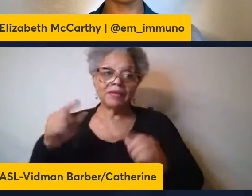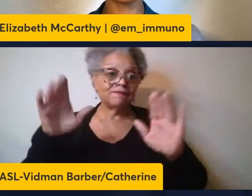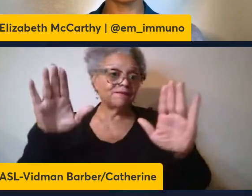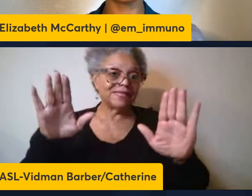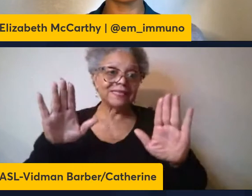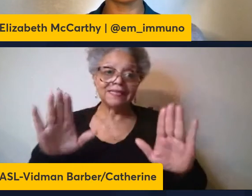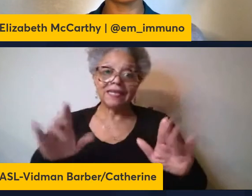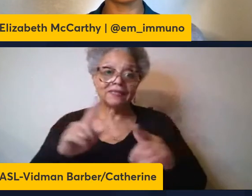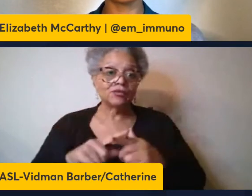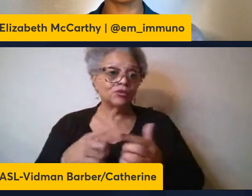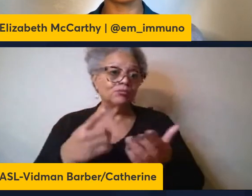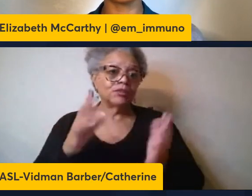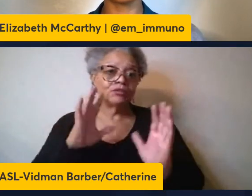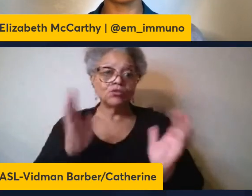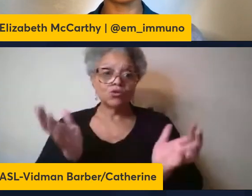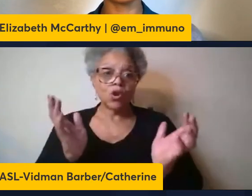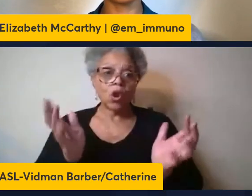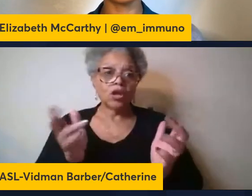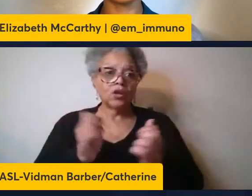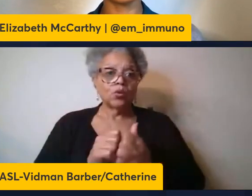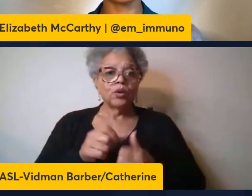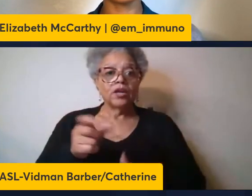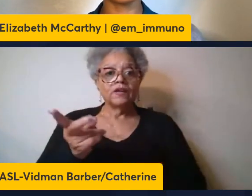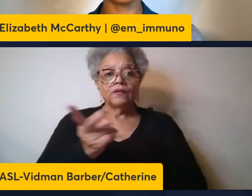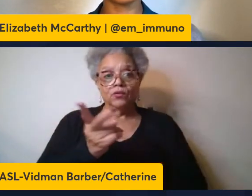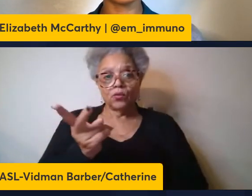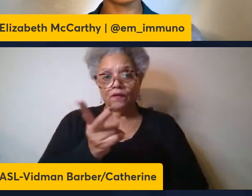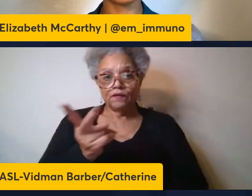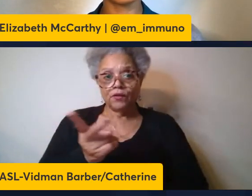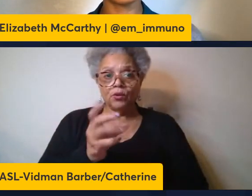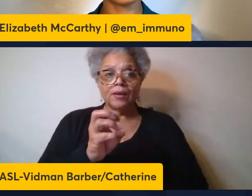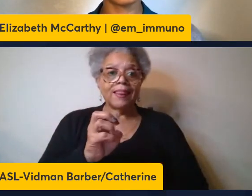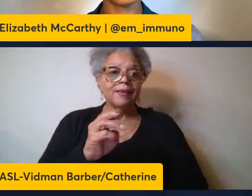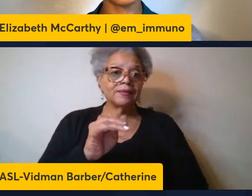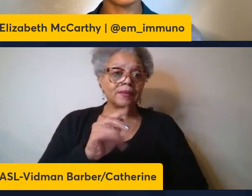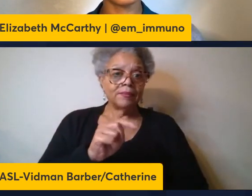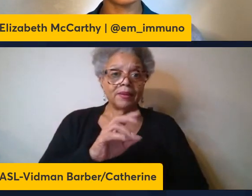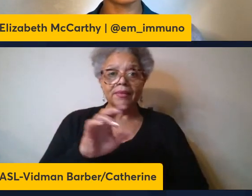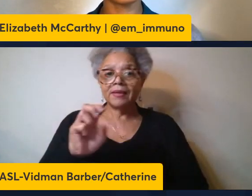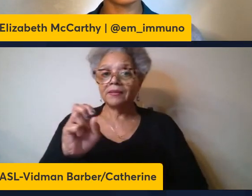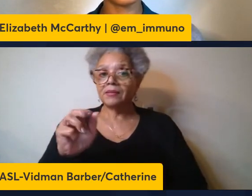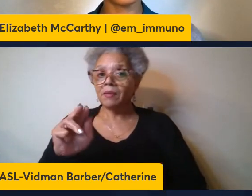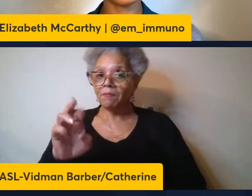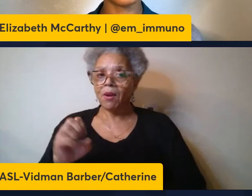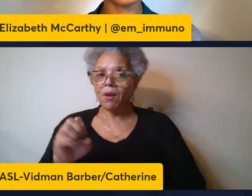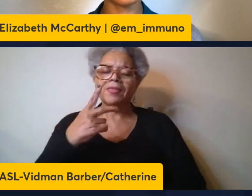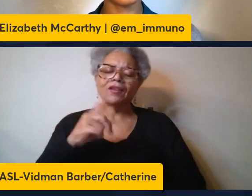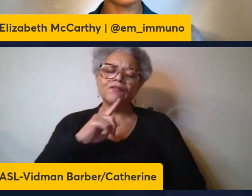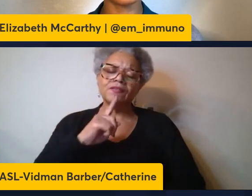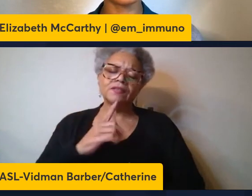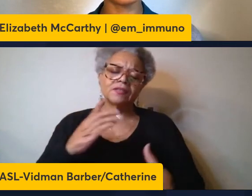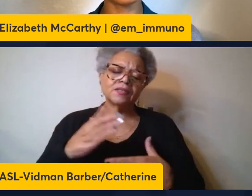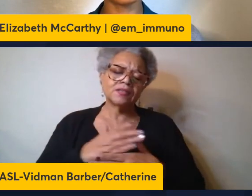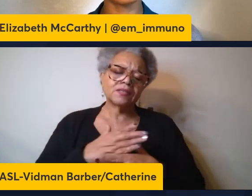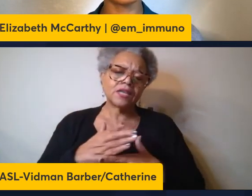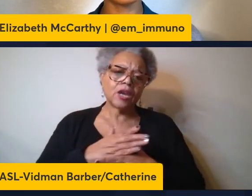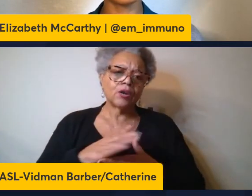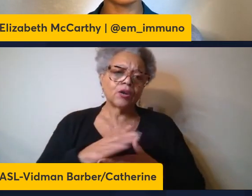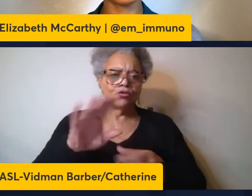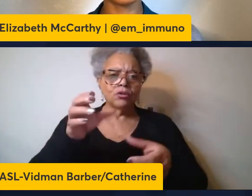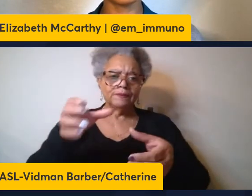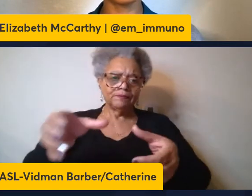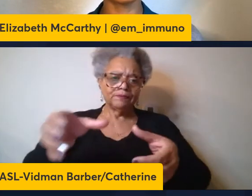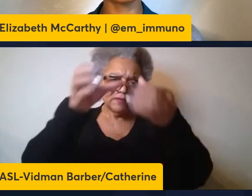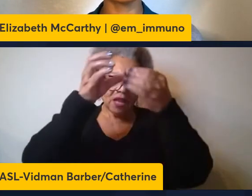to be talking with you, Elizabeth and Simone. Thank you so much for sharing all this, knowledge and those